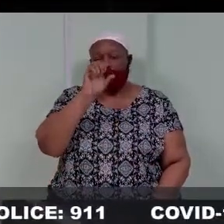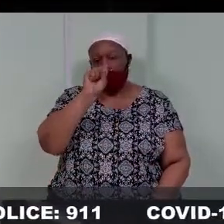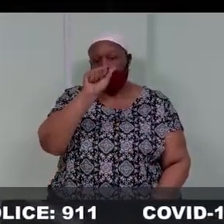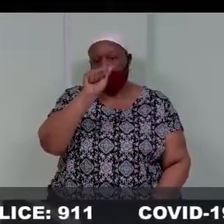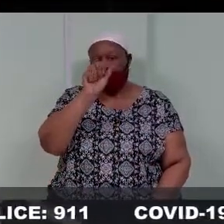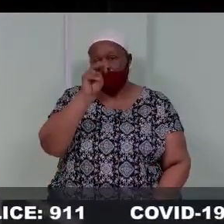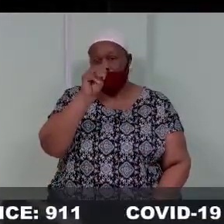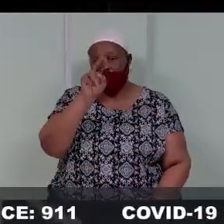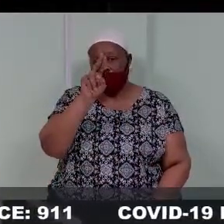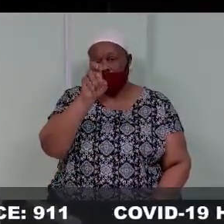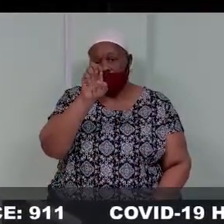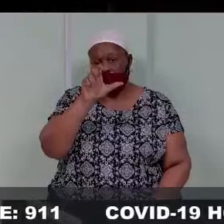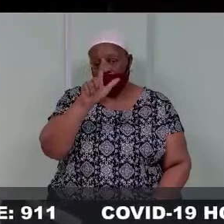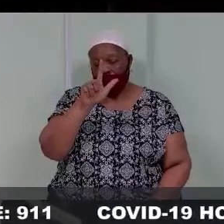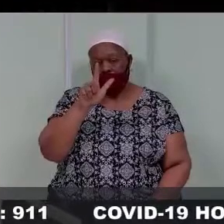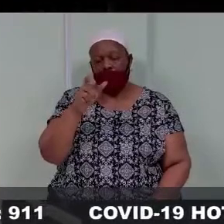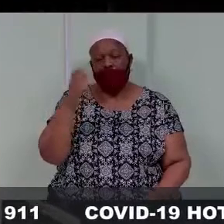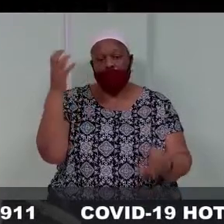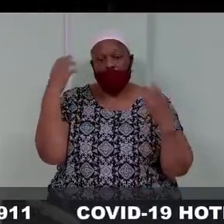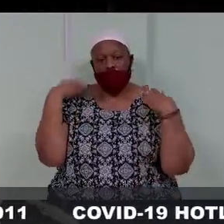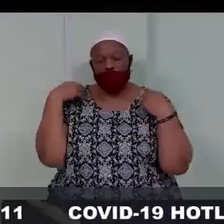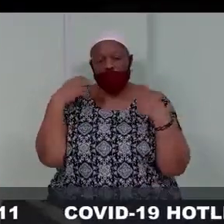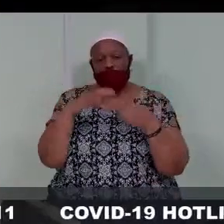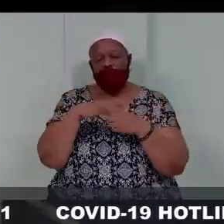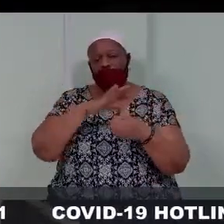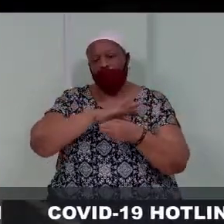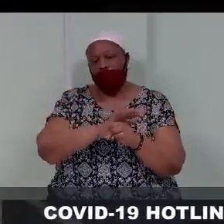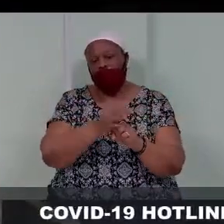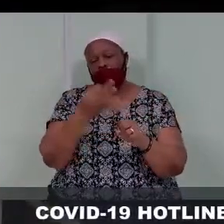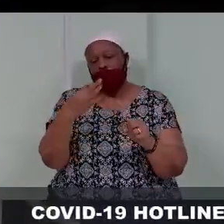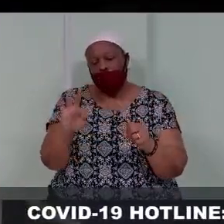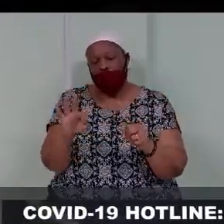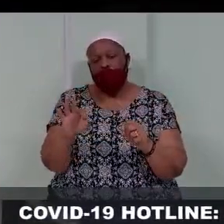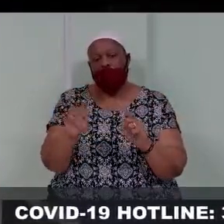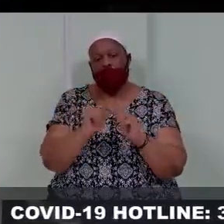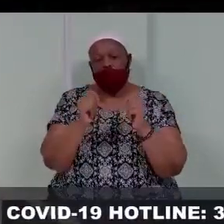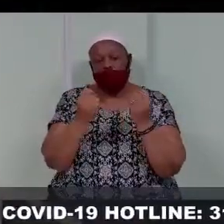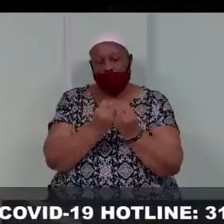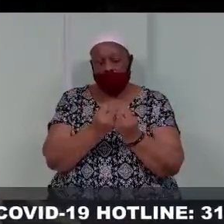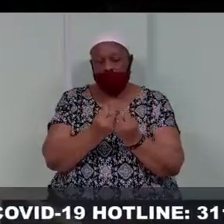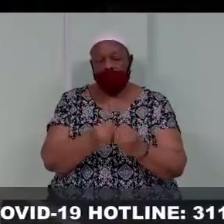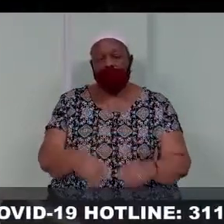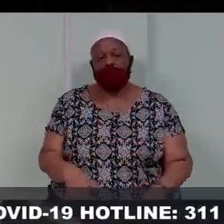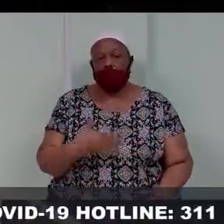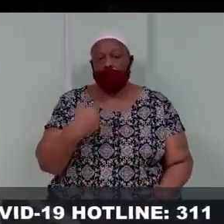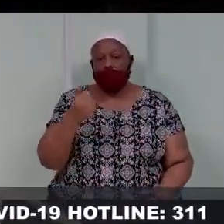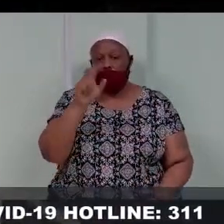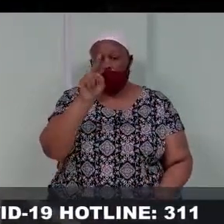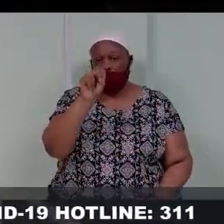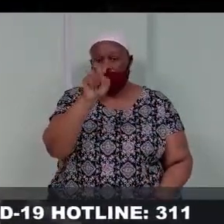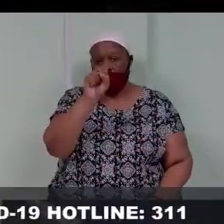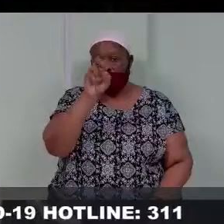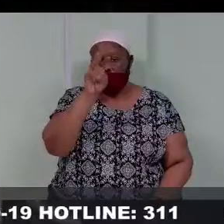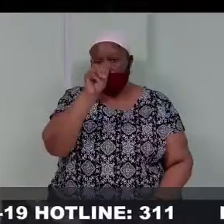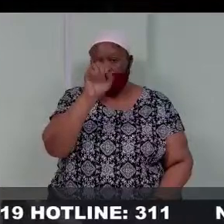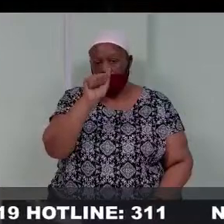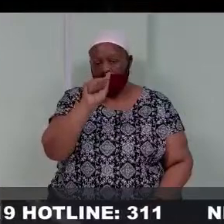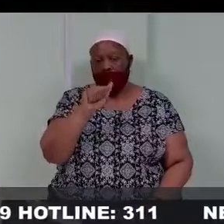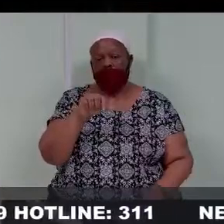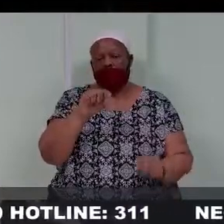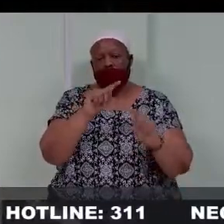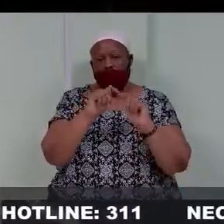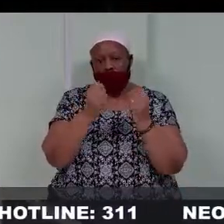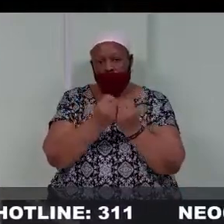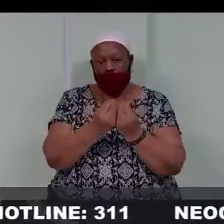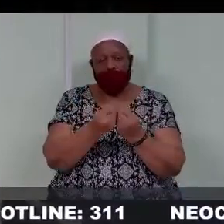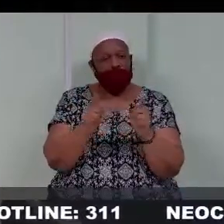of the COVID-19 National Task Force and National Disaster Coordinator. We